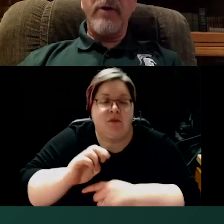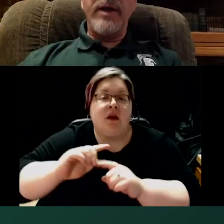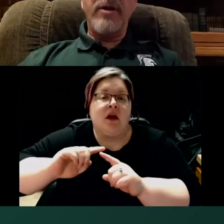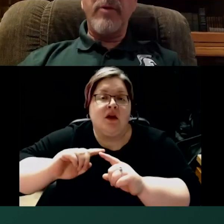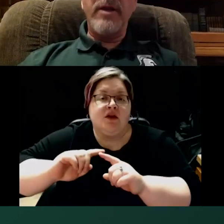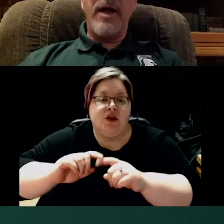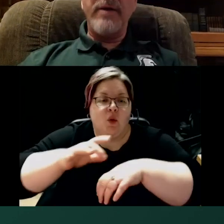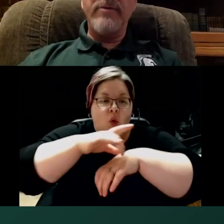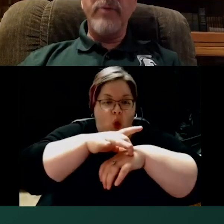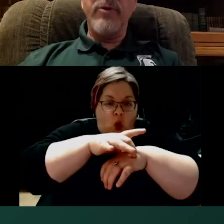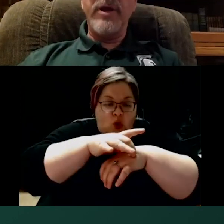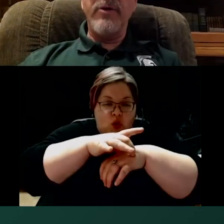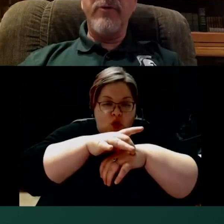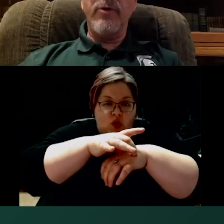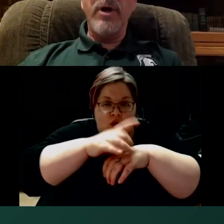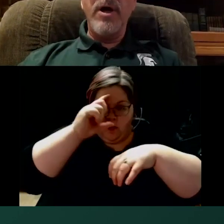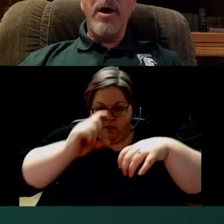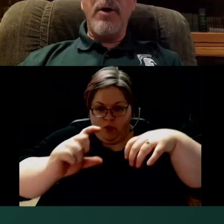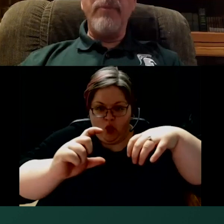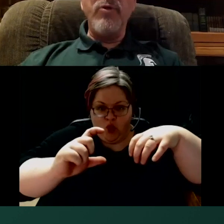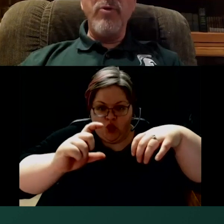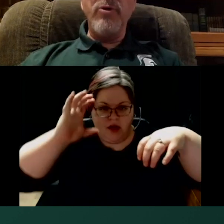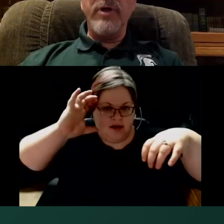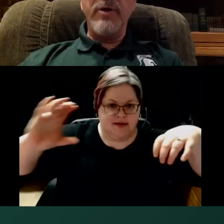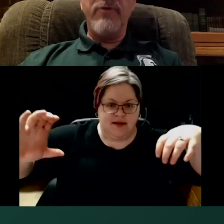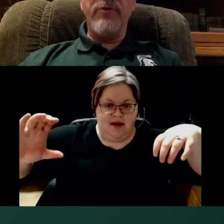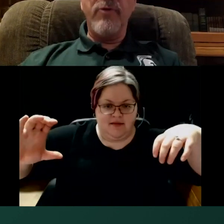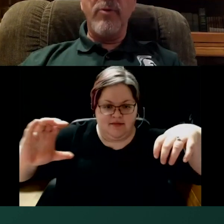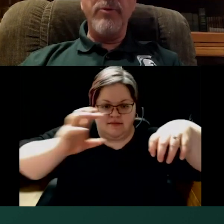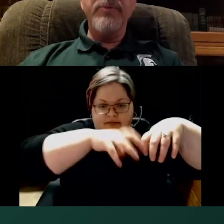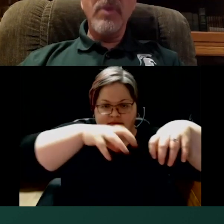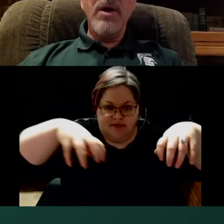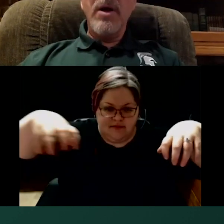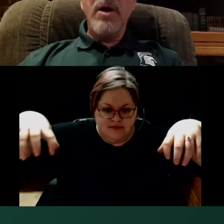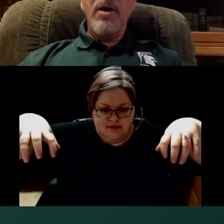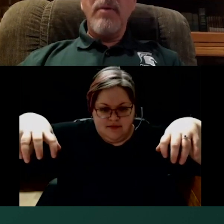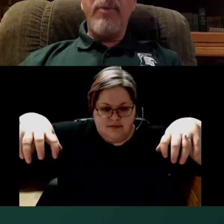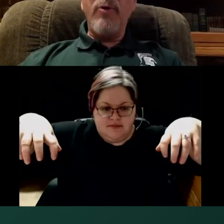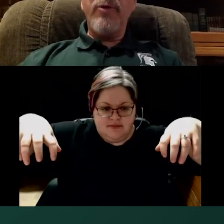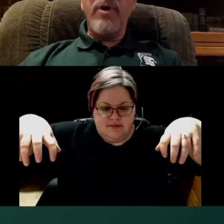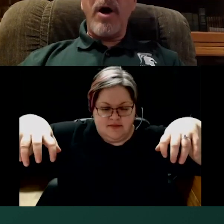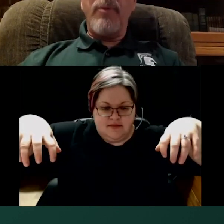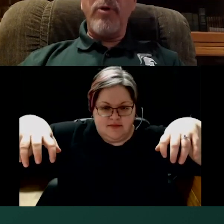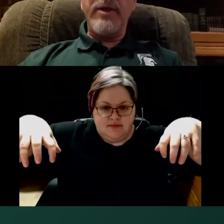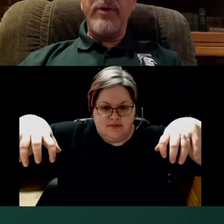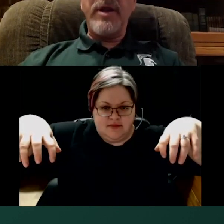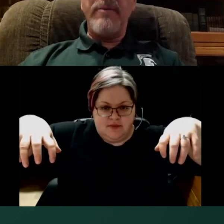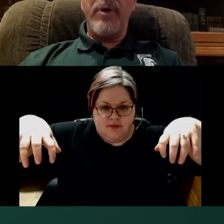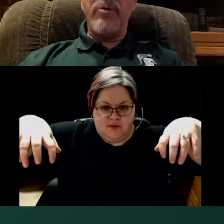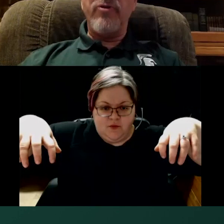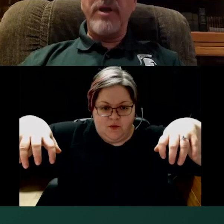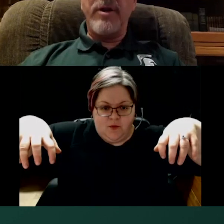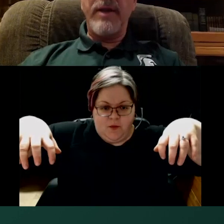sun are in a straight line, whether here for new moon or here for full moon, both are pulling the